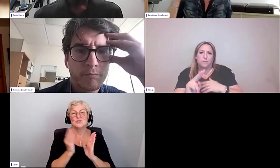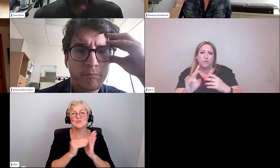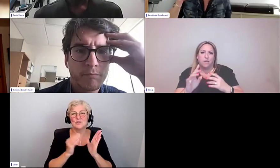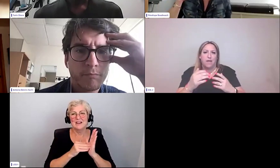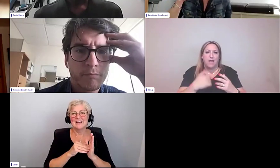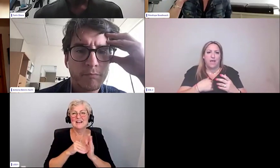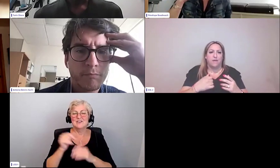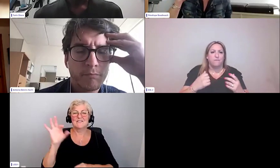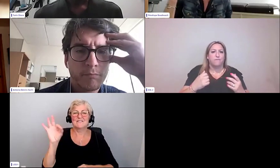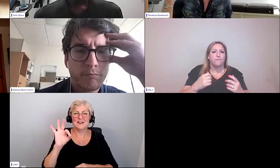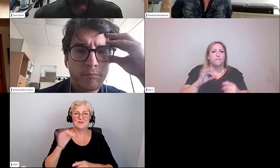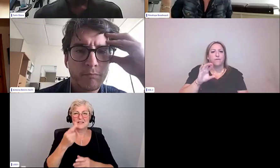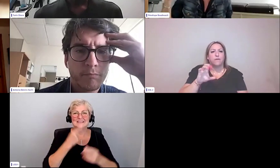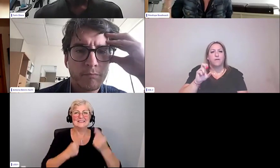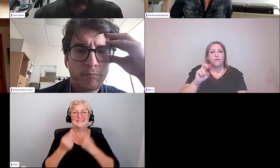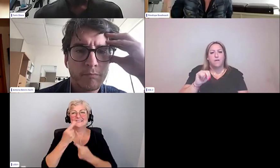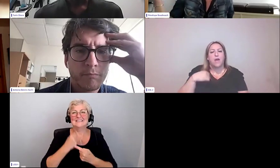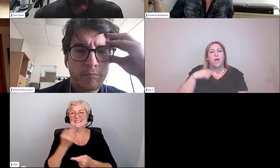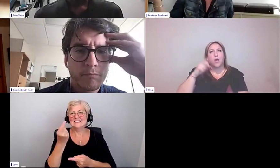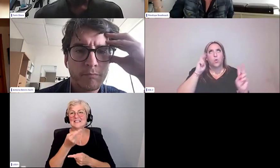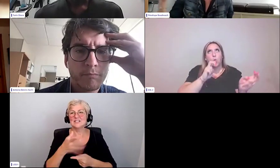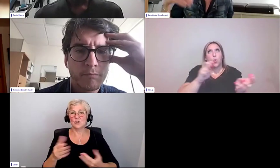Farron regularly in my mind.